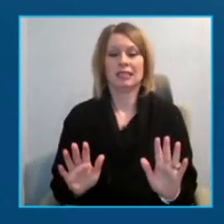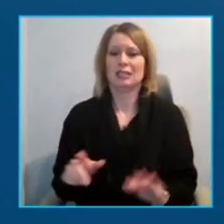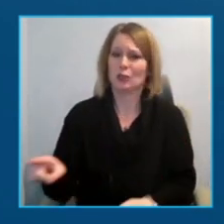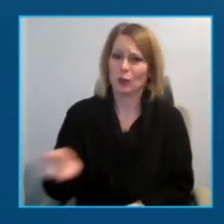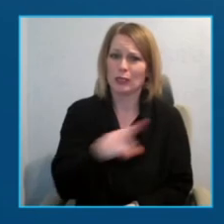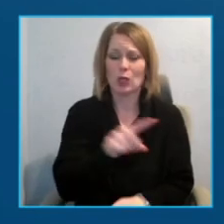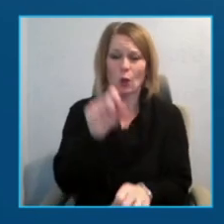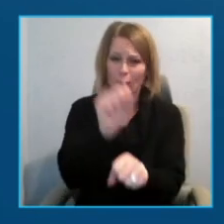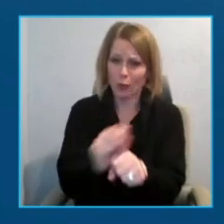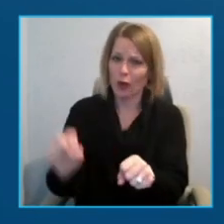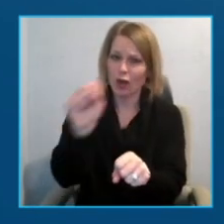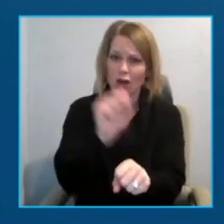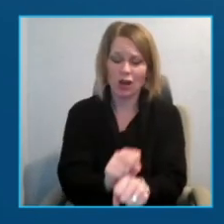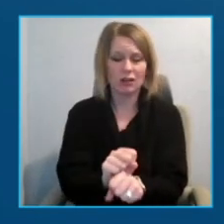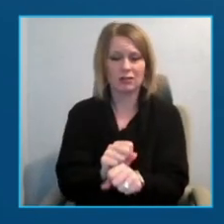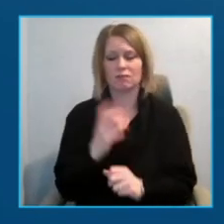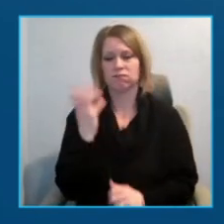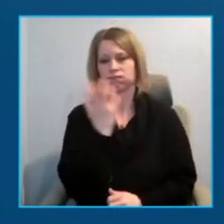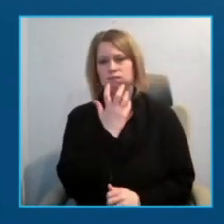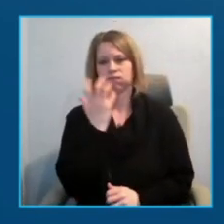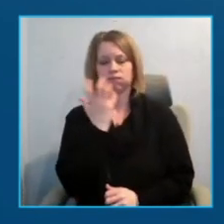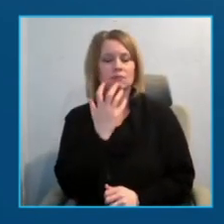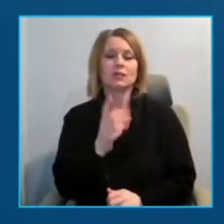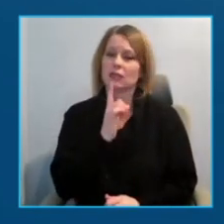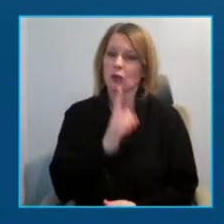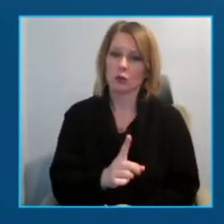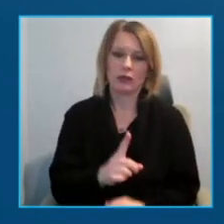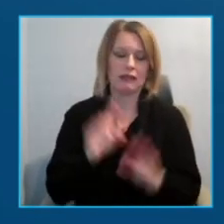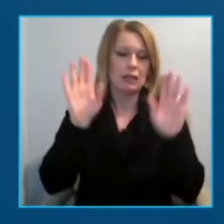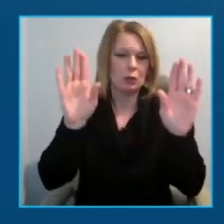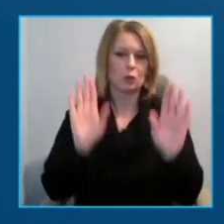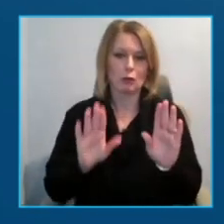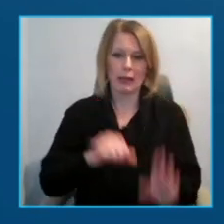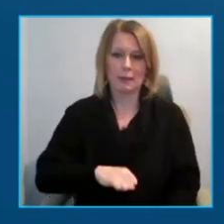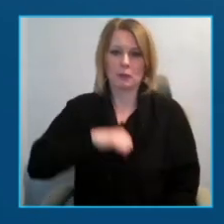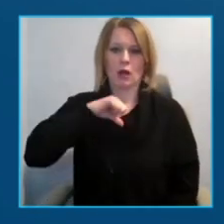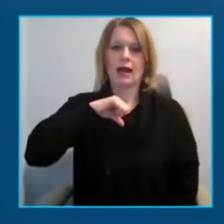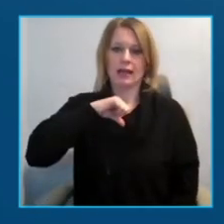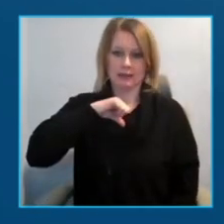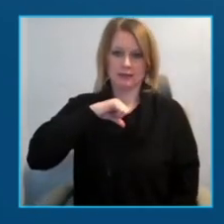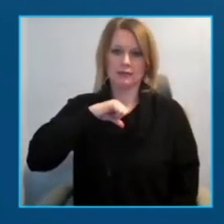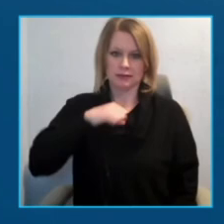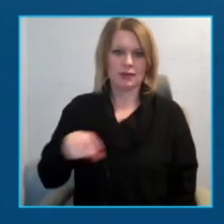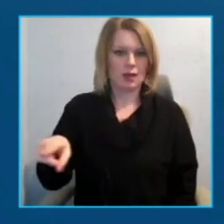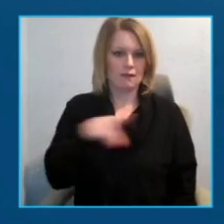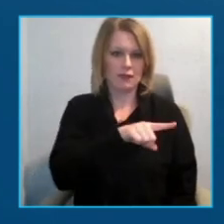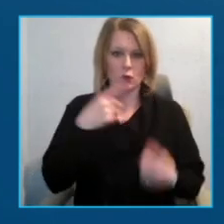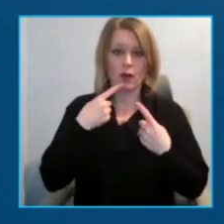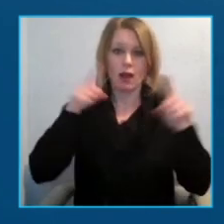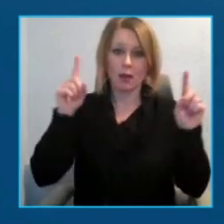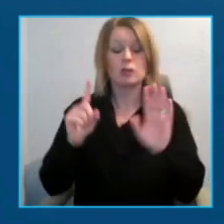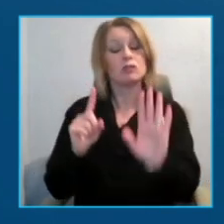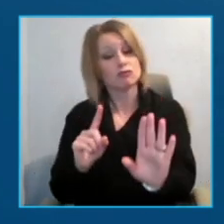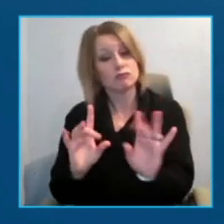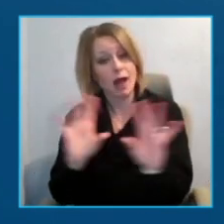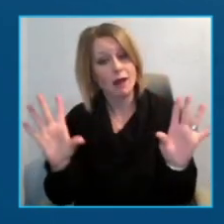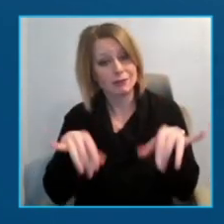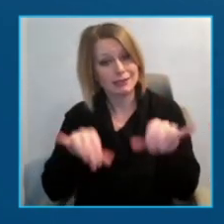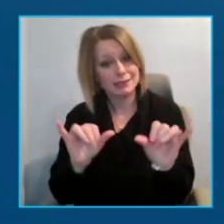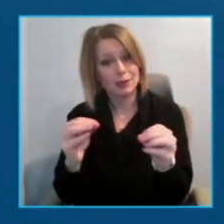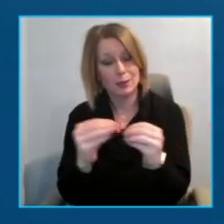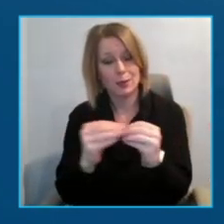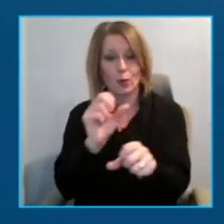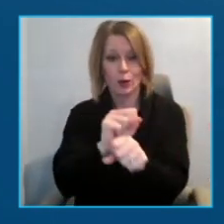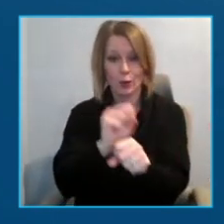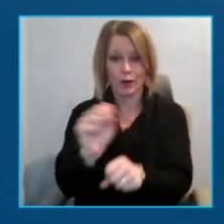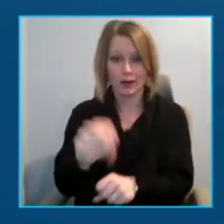with great pride at what we've been able to accomplish. We still have more work to do, and the role of the DNC